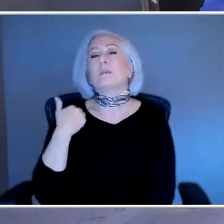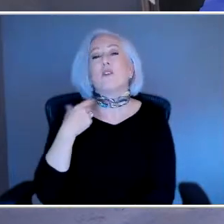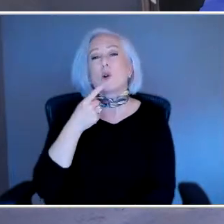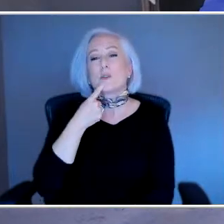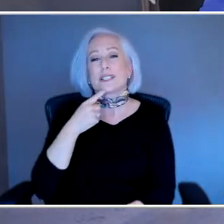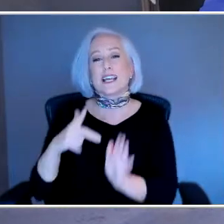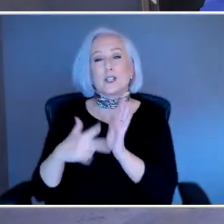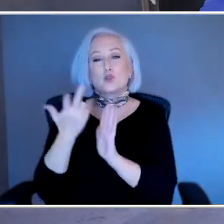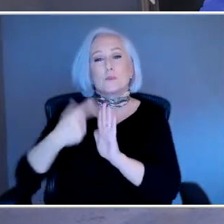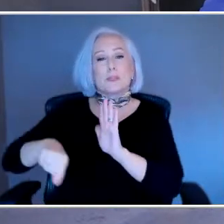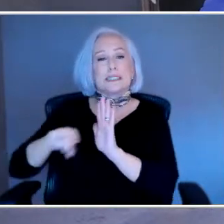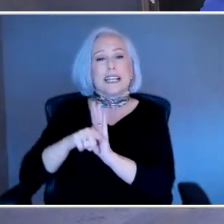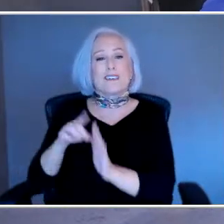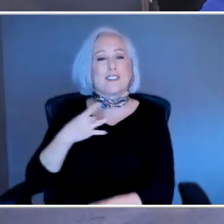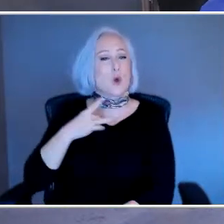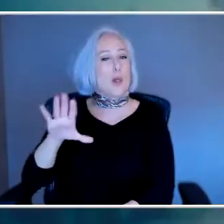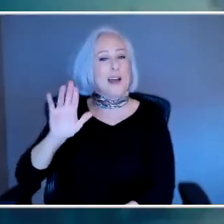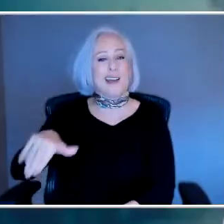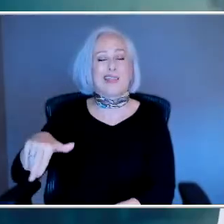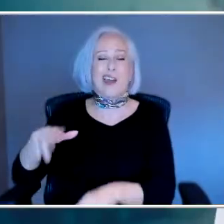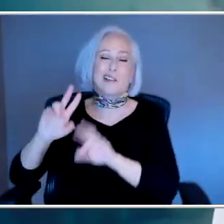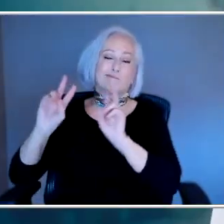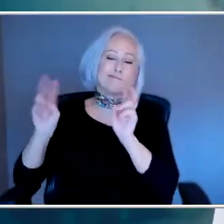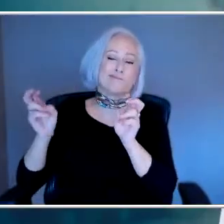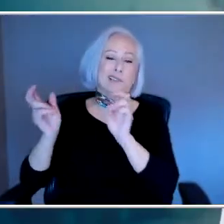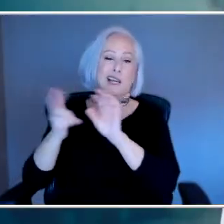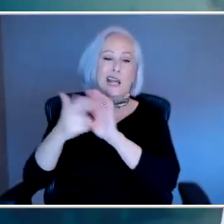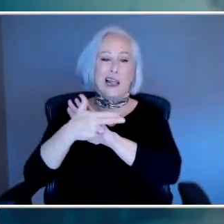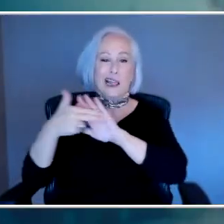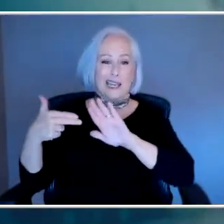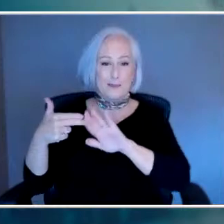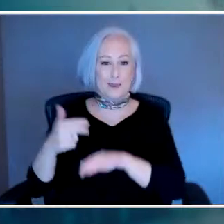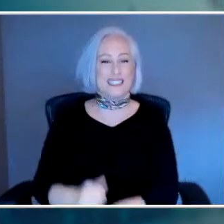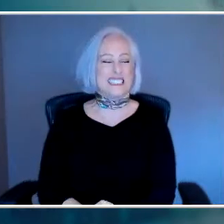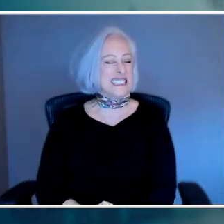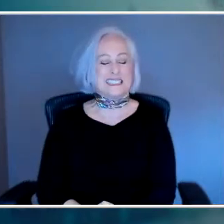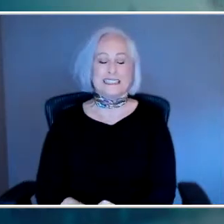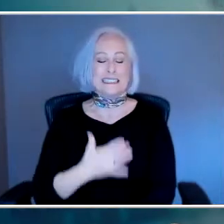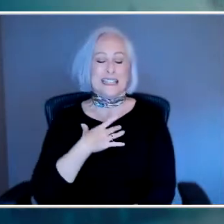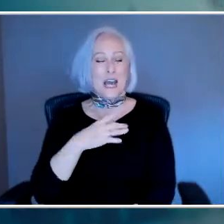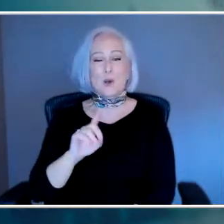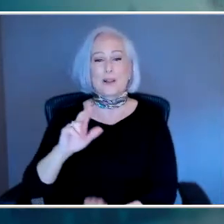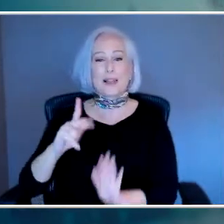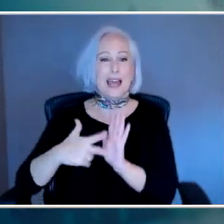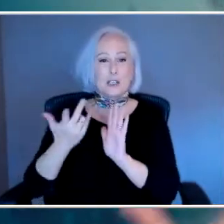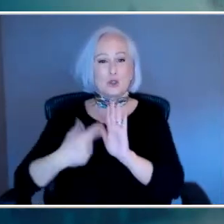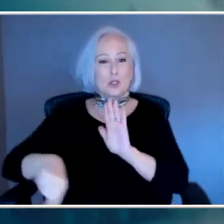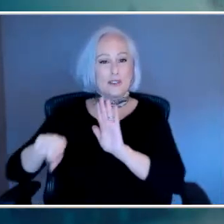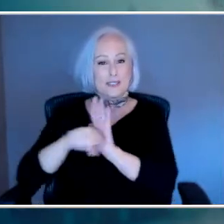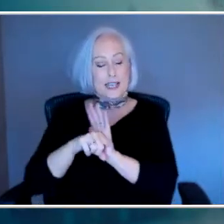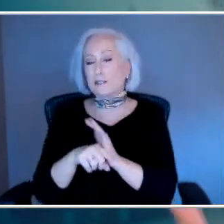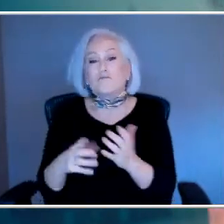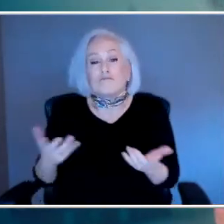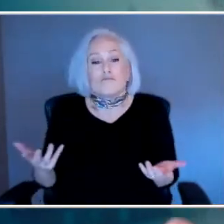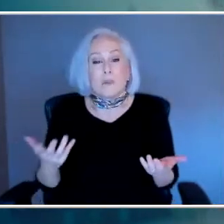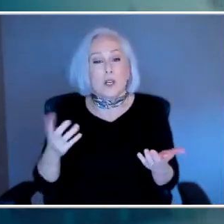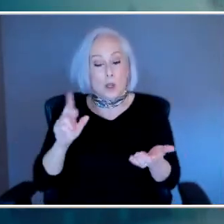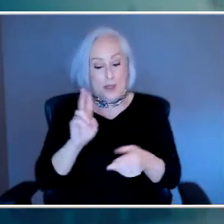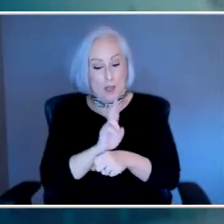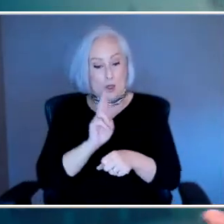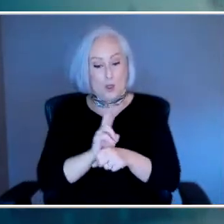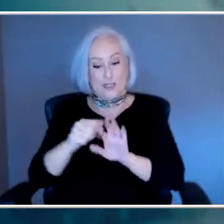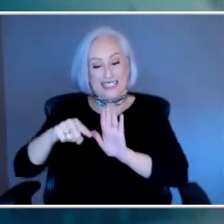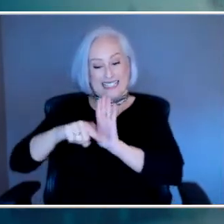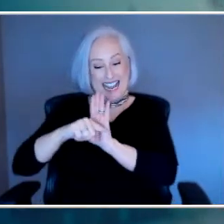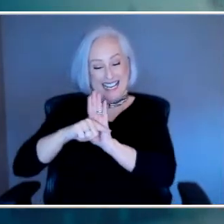negative. Why, first? I just don't like that connotation of triple negative. The reality is, when we use the term negative, it implies